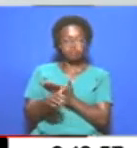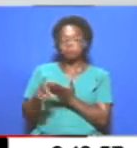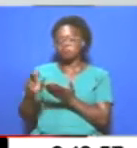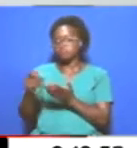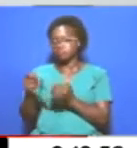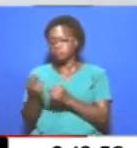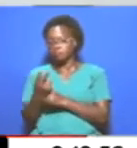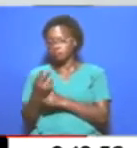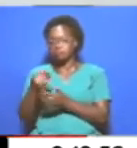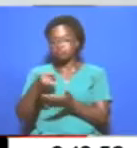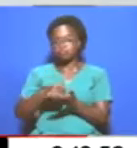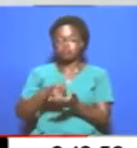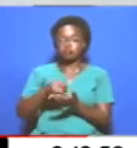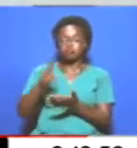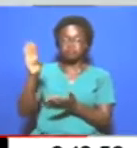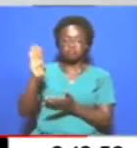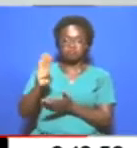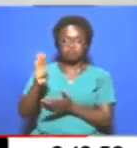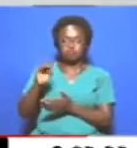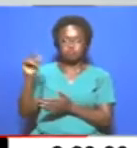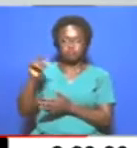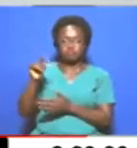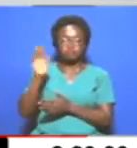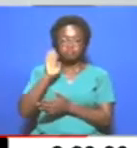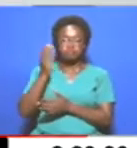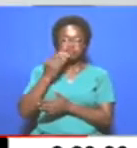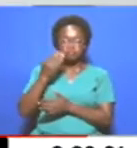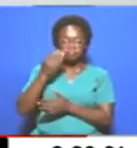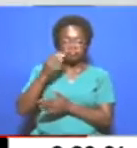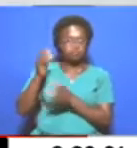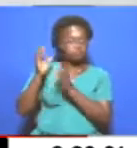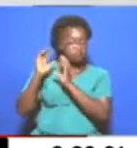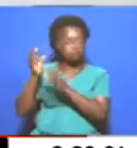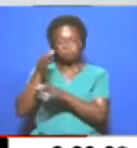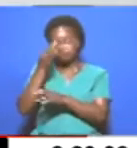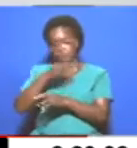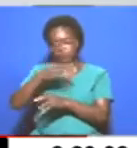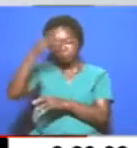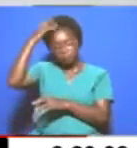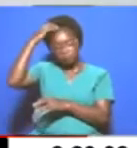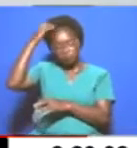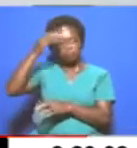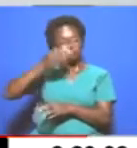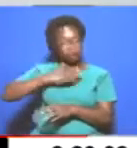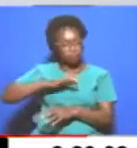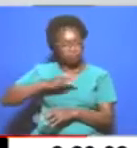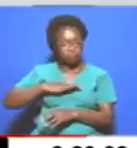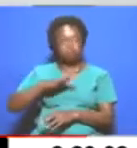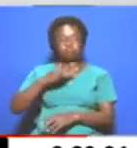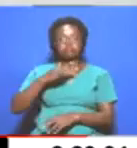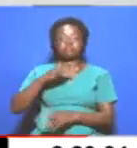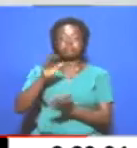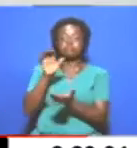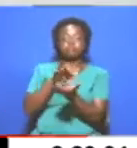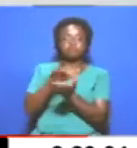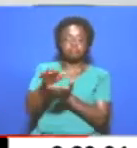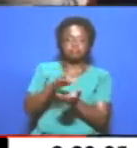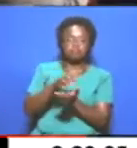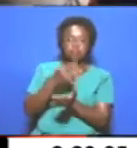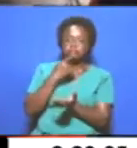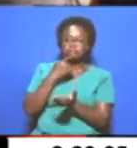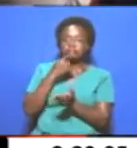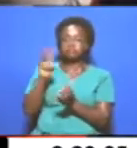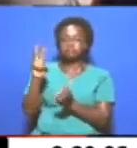Garissa, Isiolo, Kilifi, Kitui, Lamu, Mandera, Marsabit, Samburu, Tana River, Turkana and